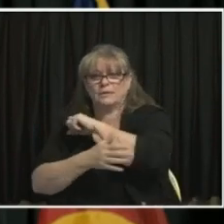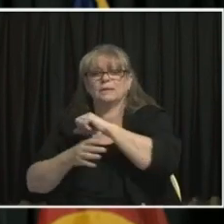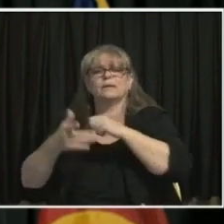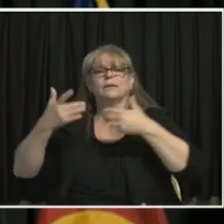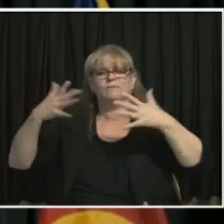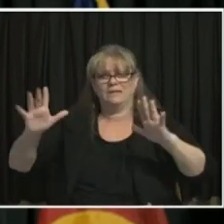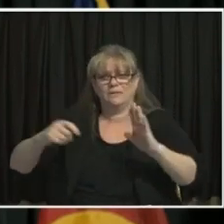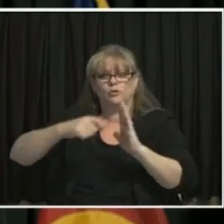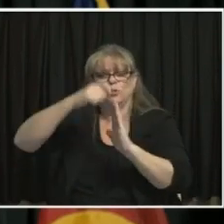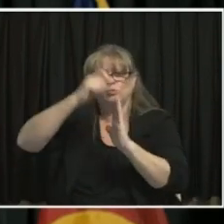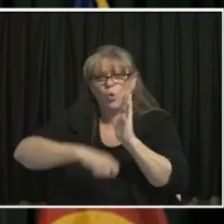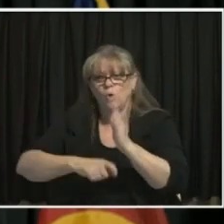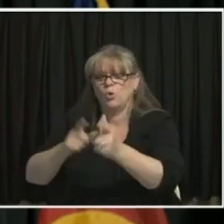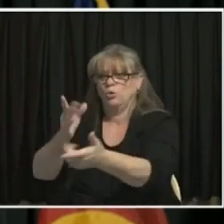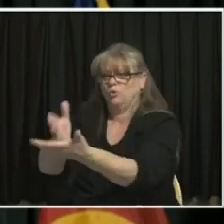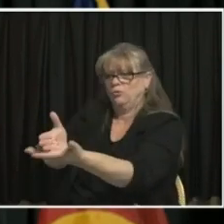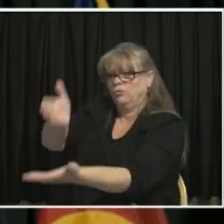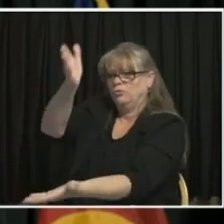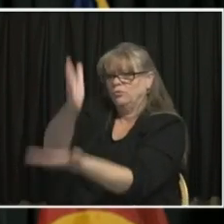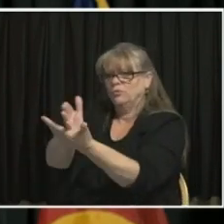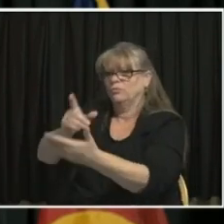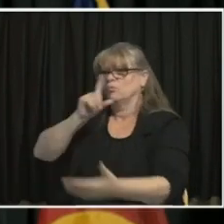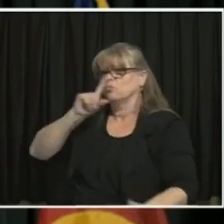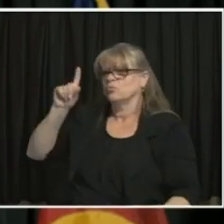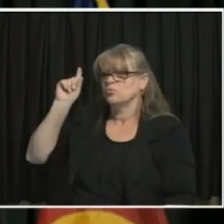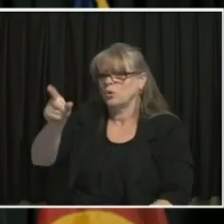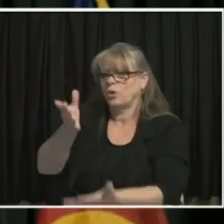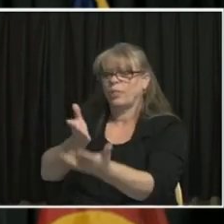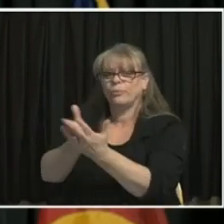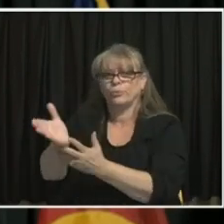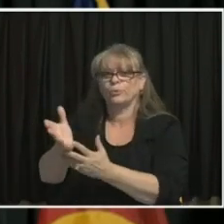doing that through the Douglas County courts. But I think the